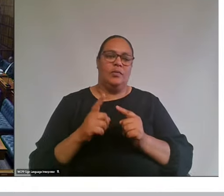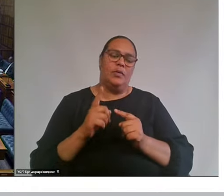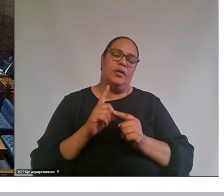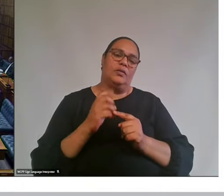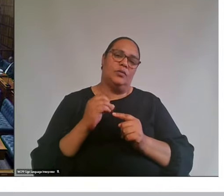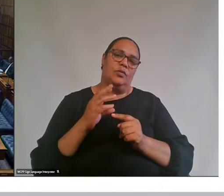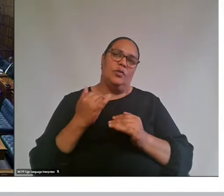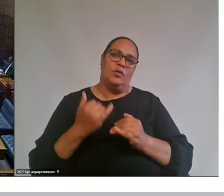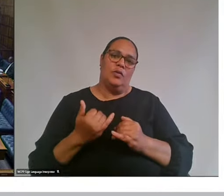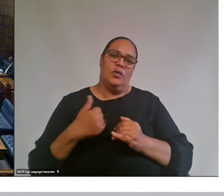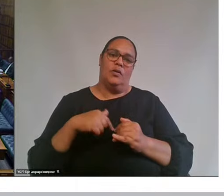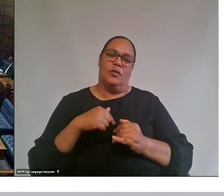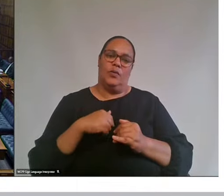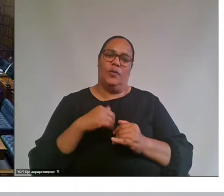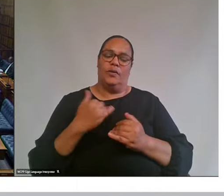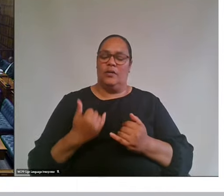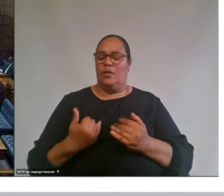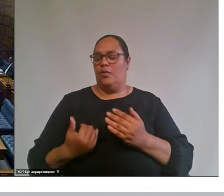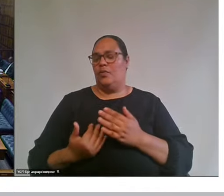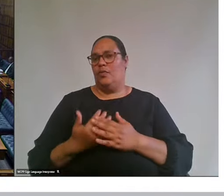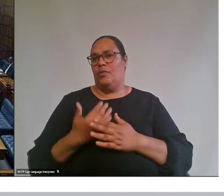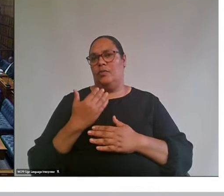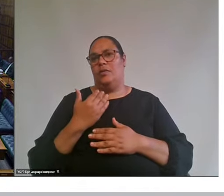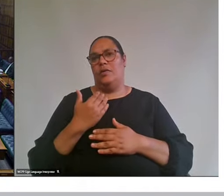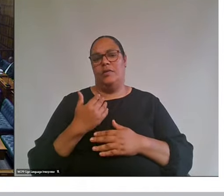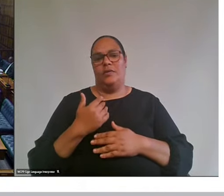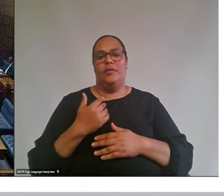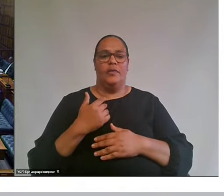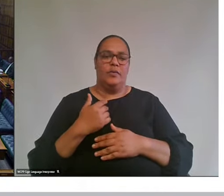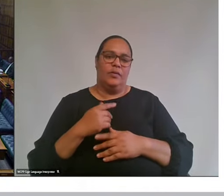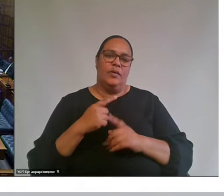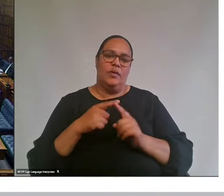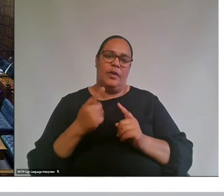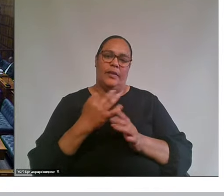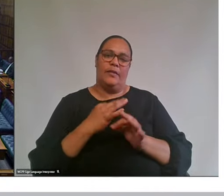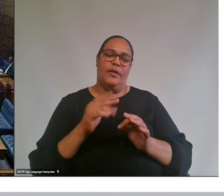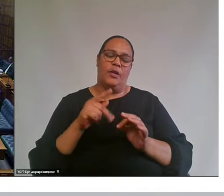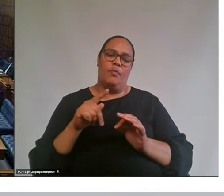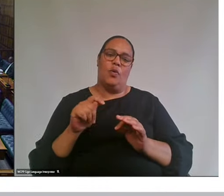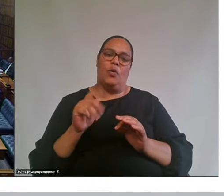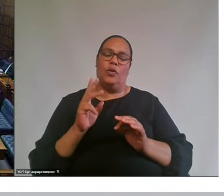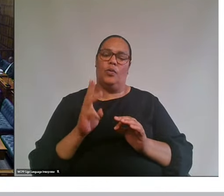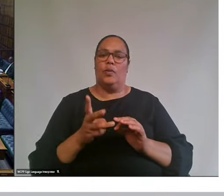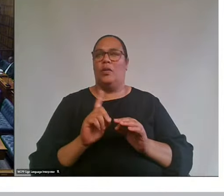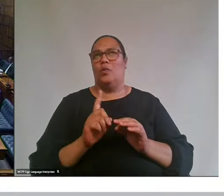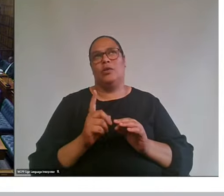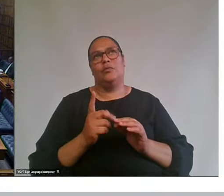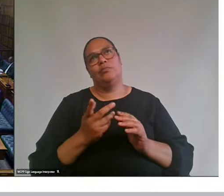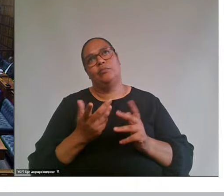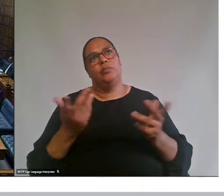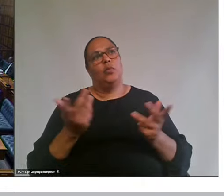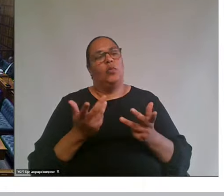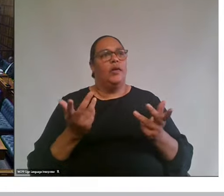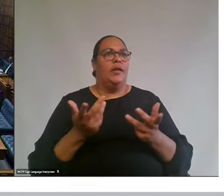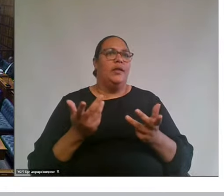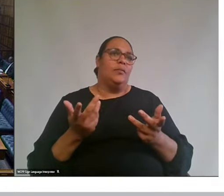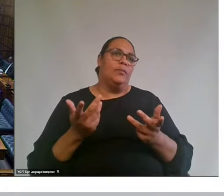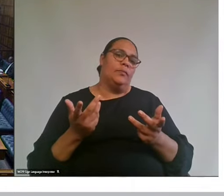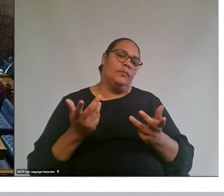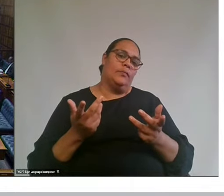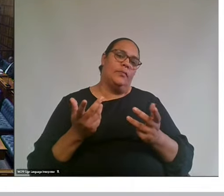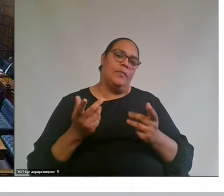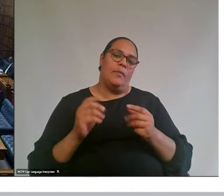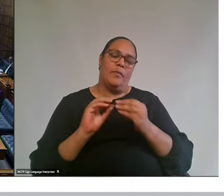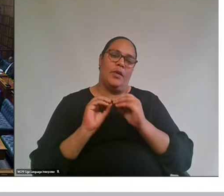um so we certainly see our if you can think of the Free Port will be where